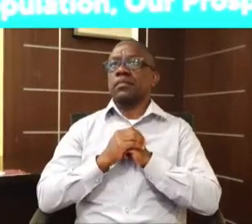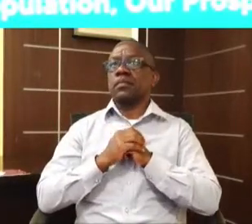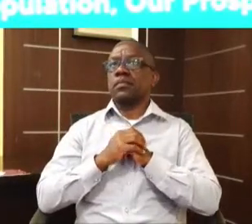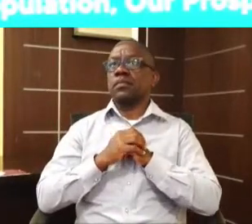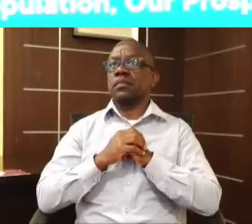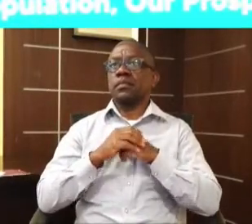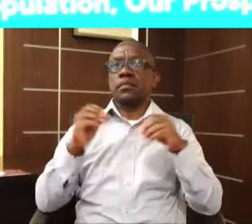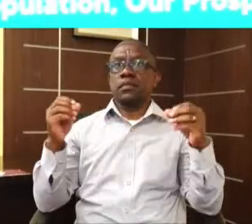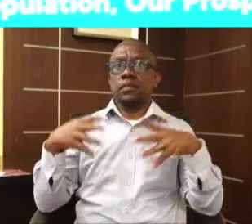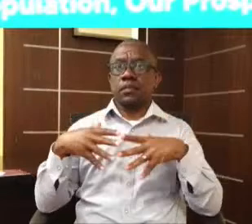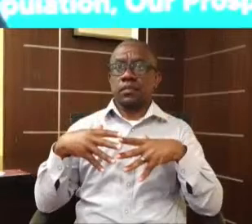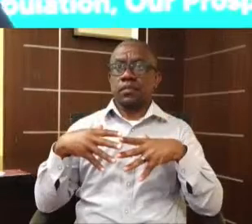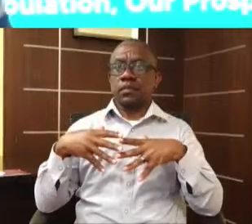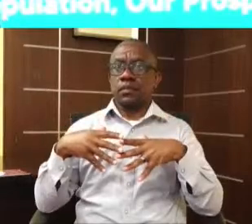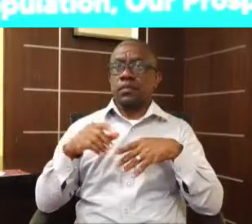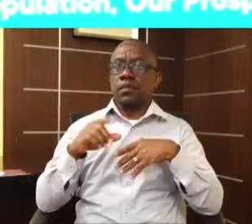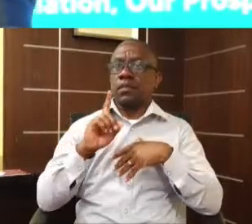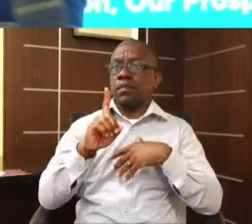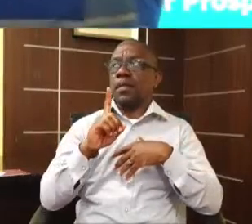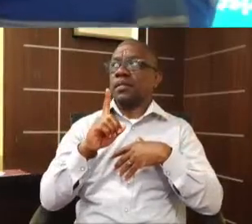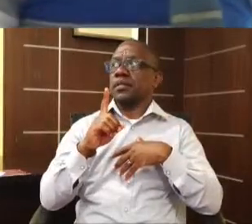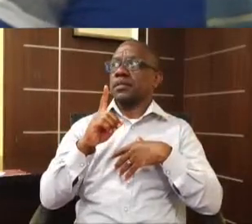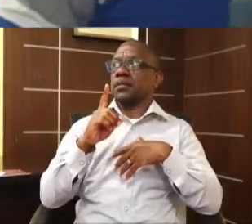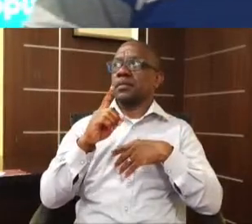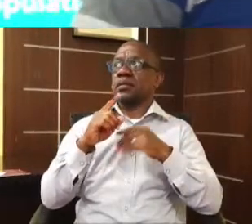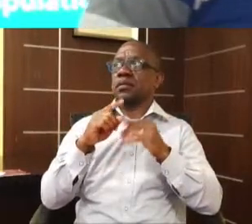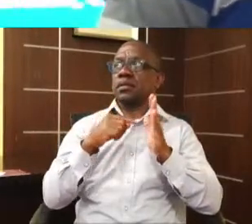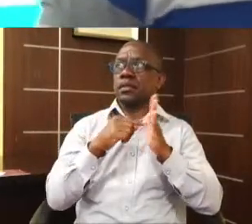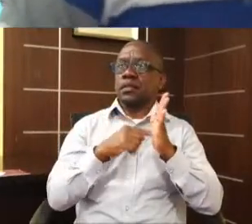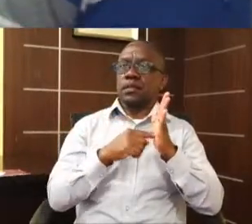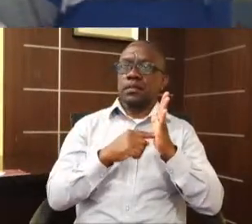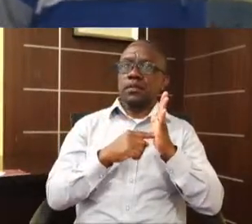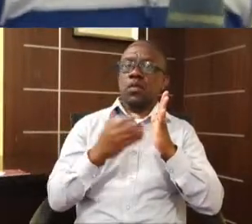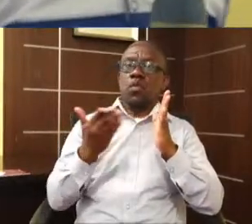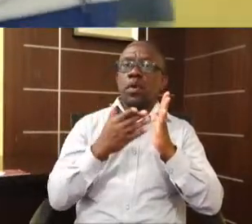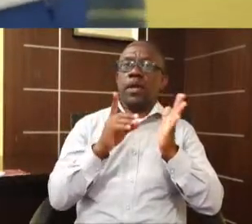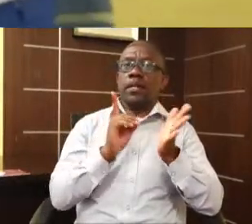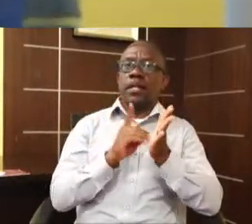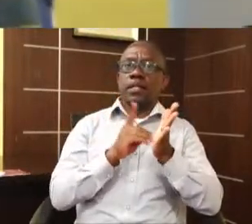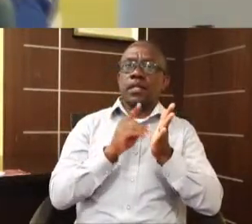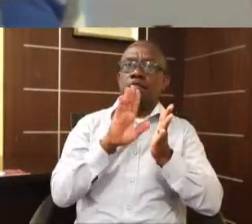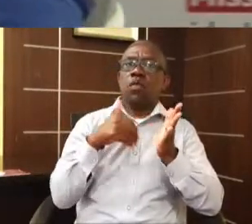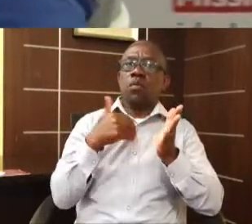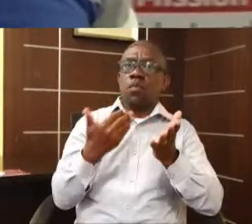Clarified? But of course, on issues of where the data comes from,